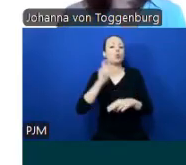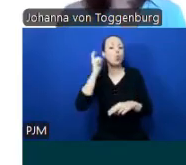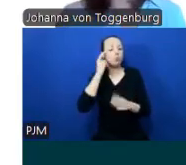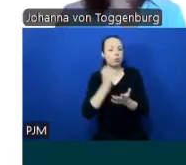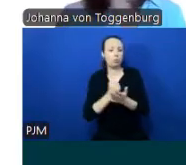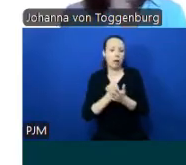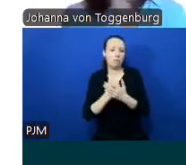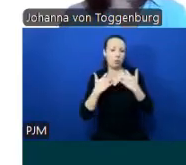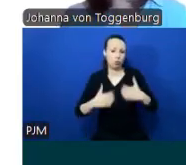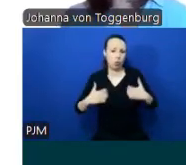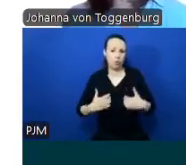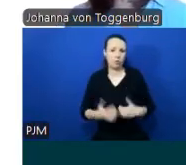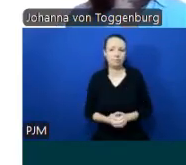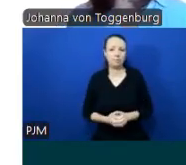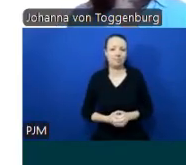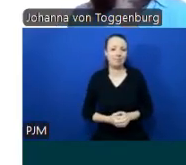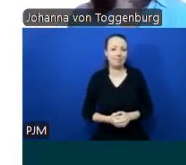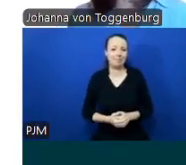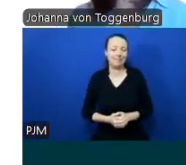change. And